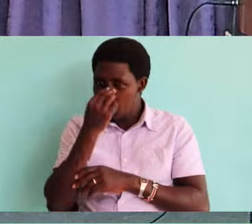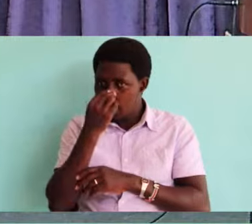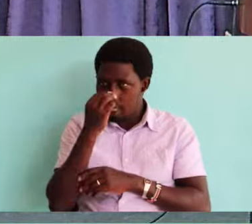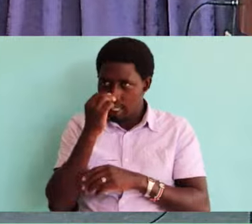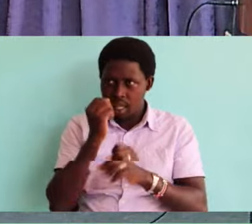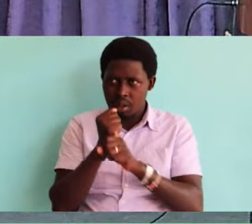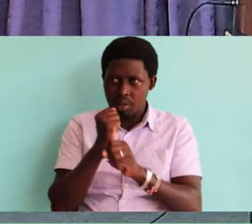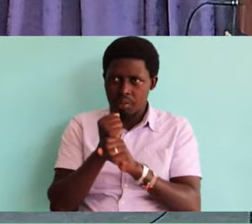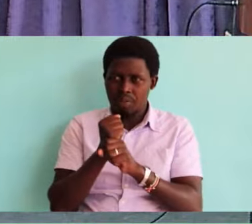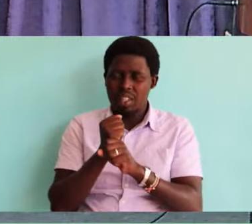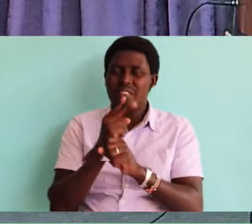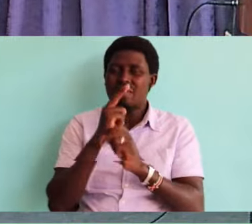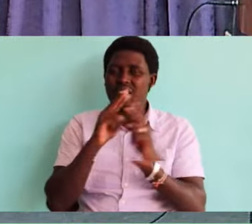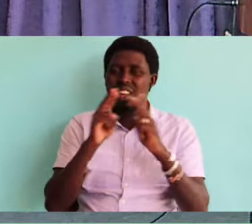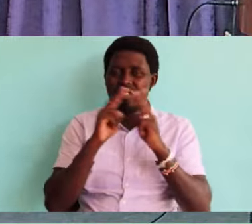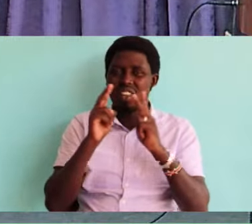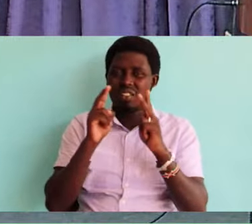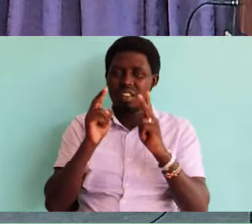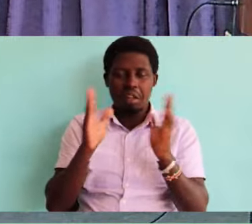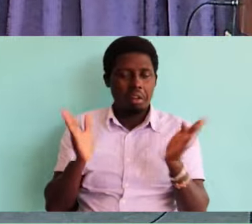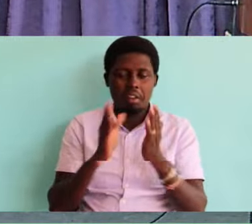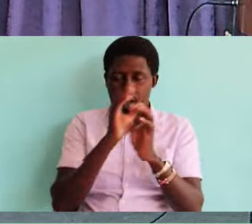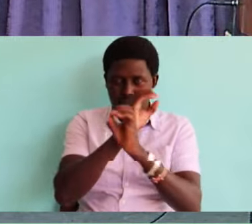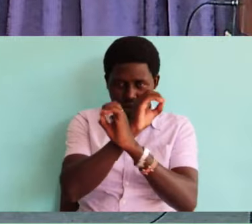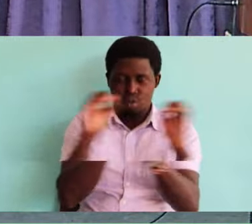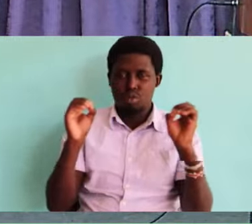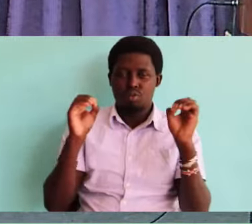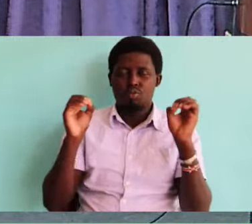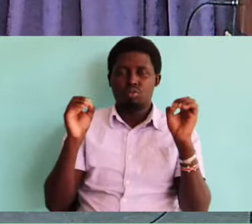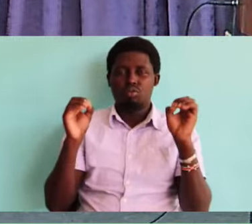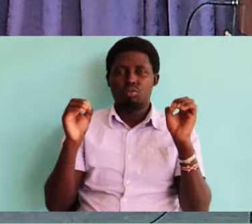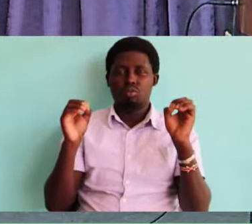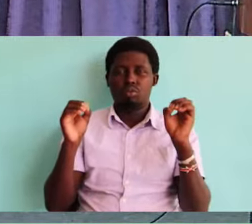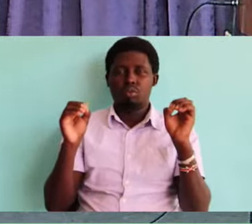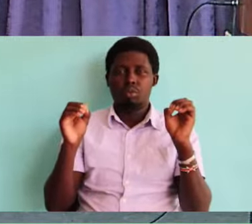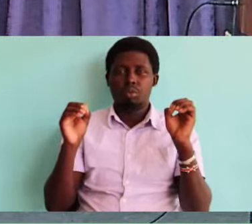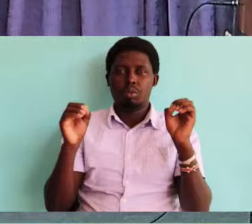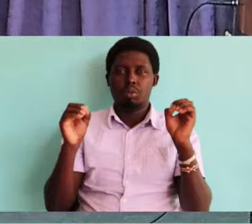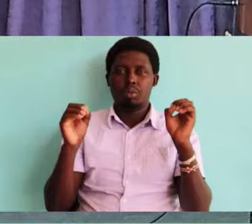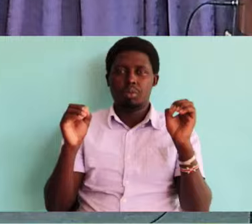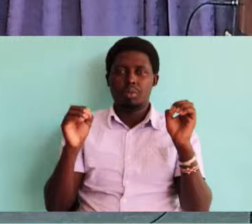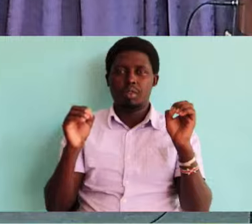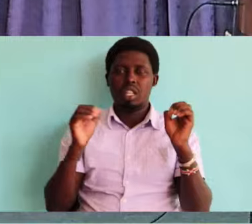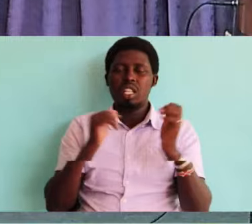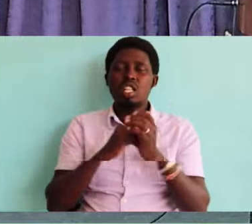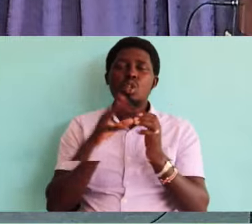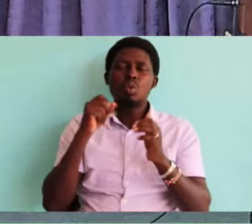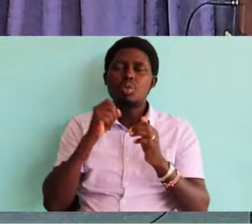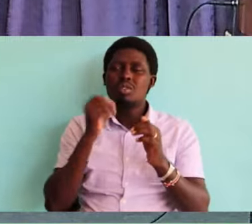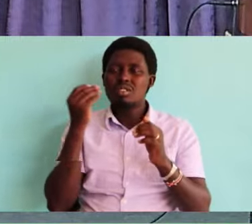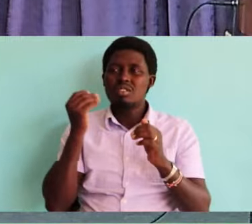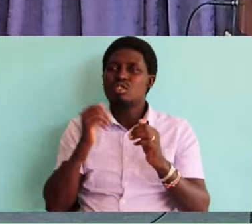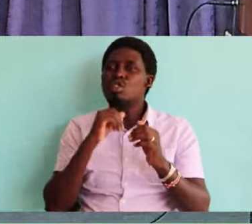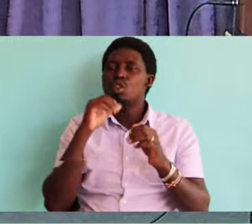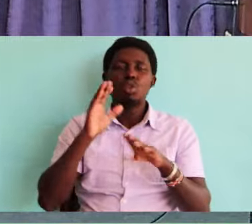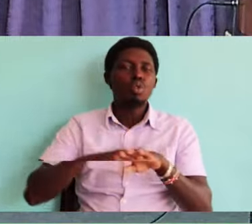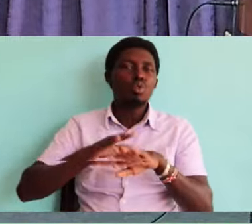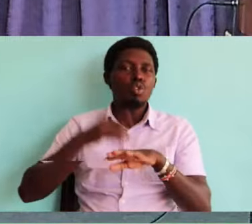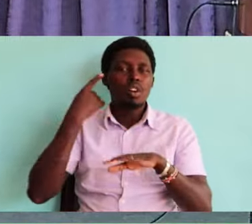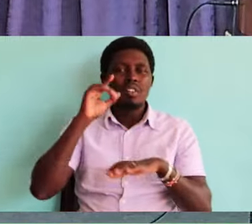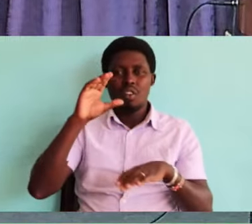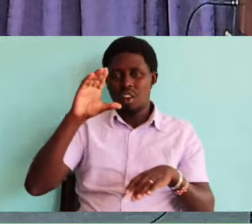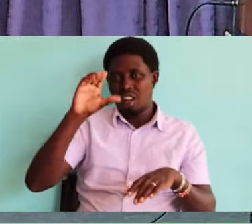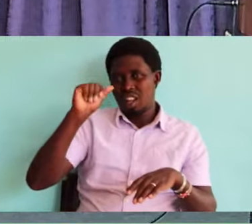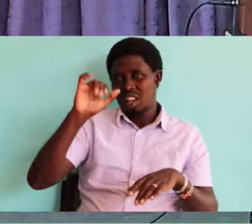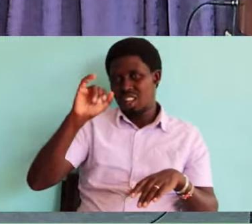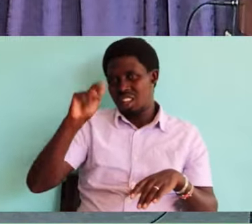is very discouraging. Just it was here for Cain. But the